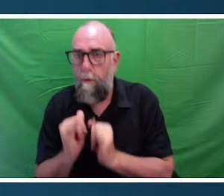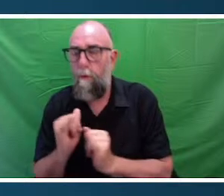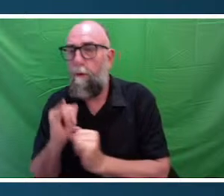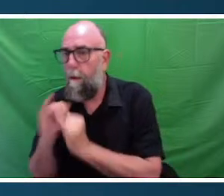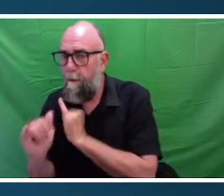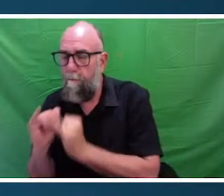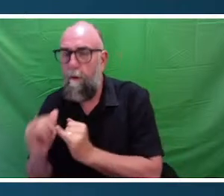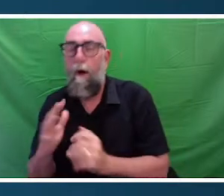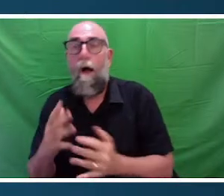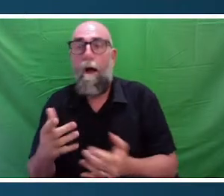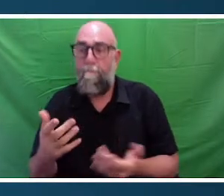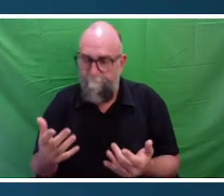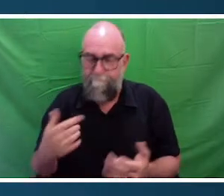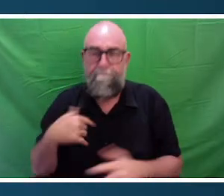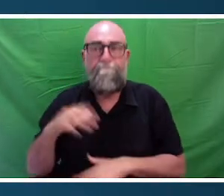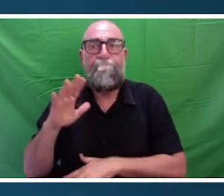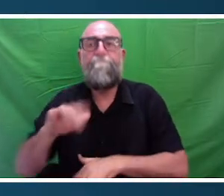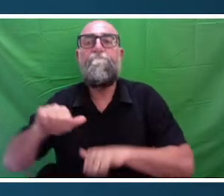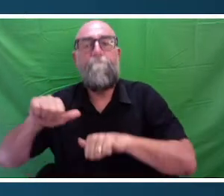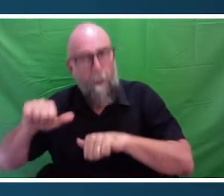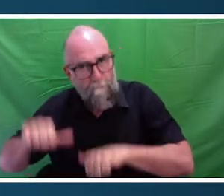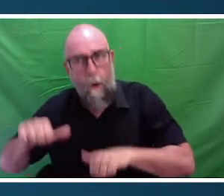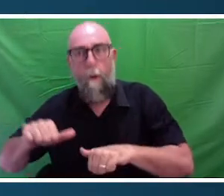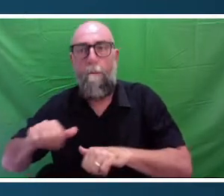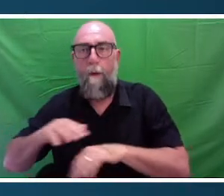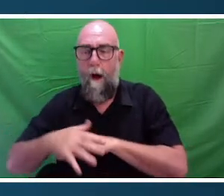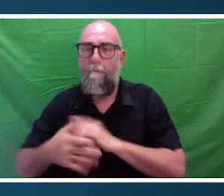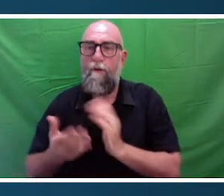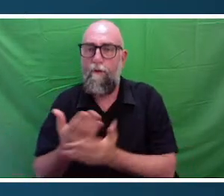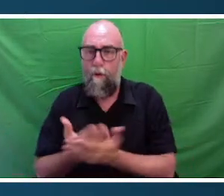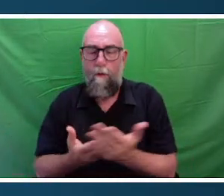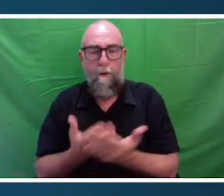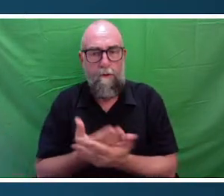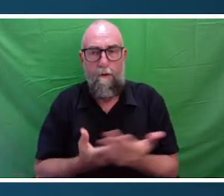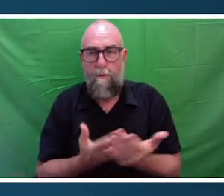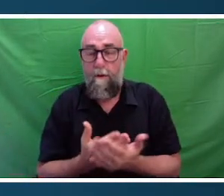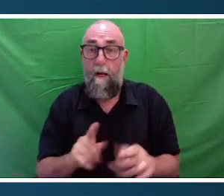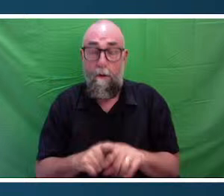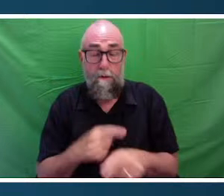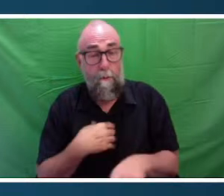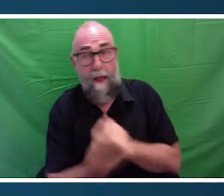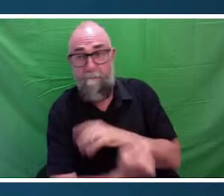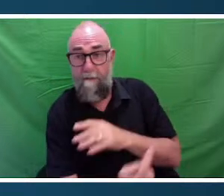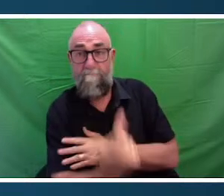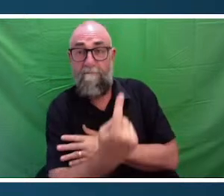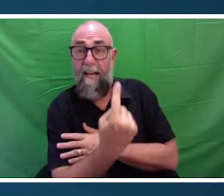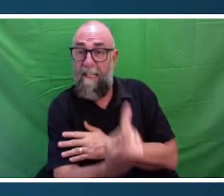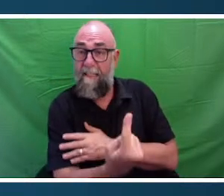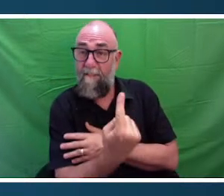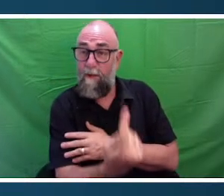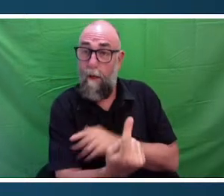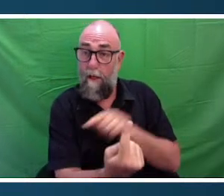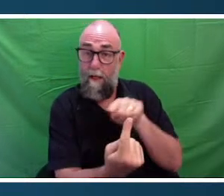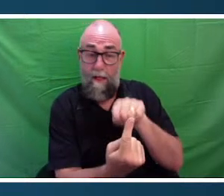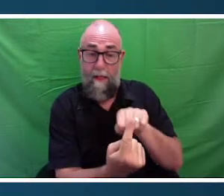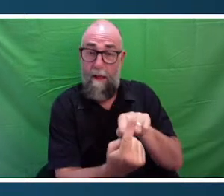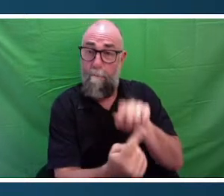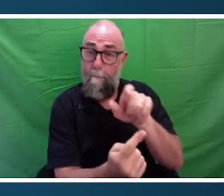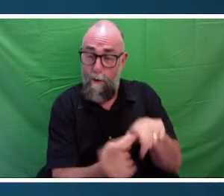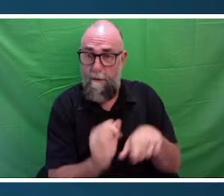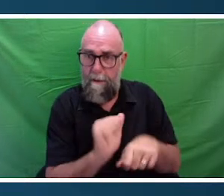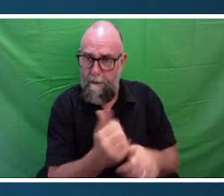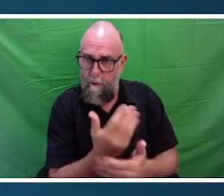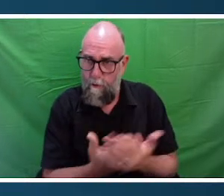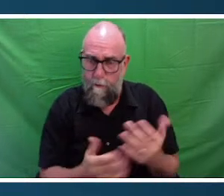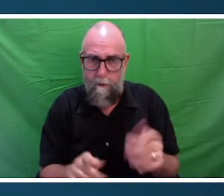stories and bring out some individual stories. There are a few things we are not concerned with in this study. The first thing is